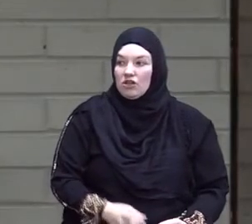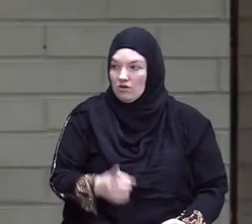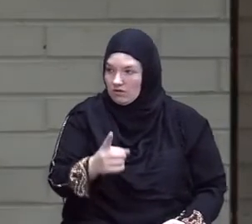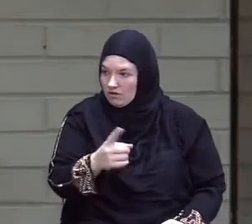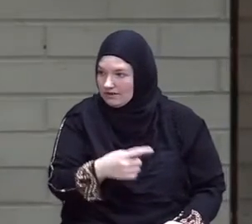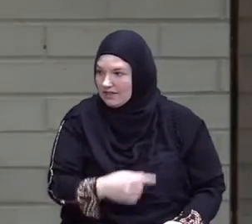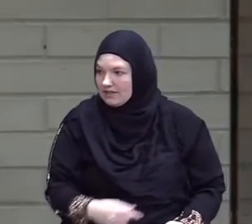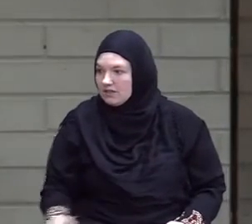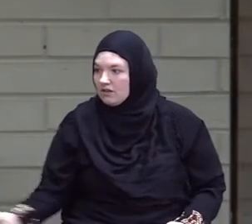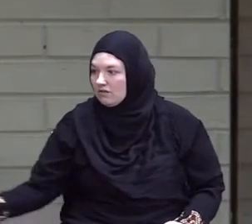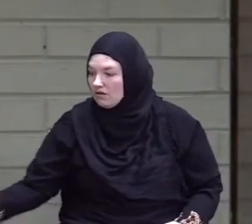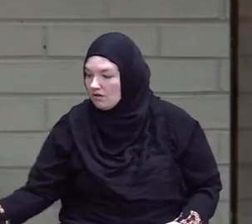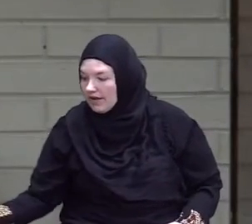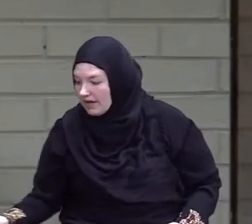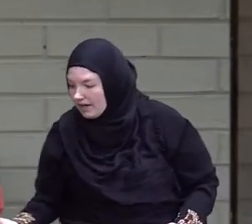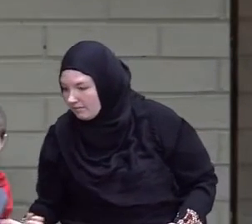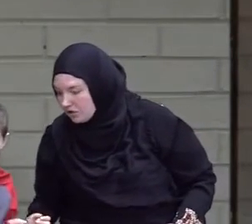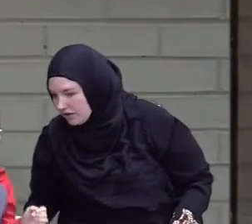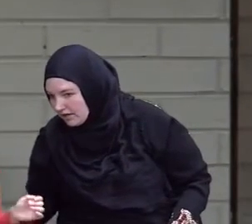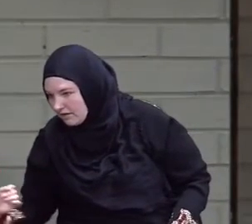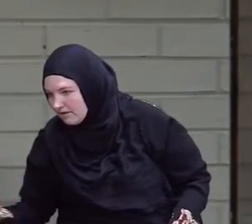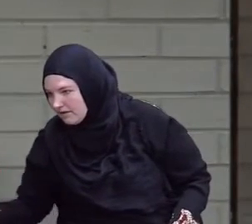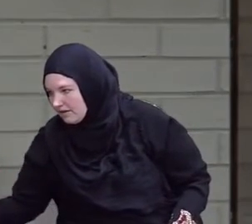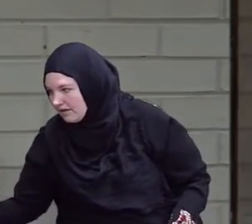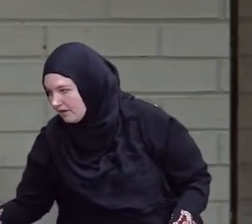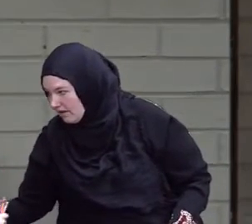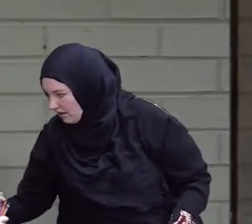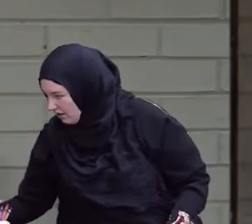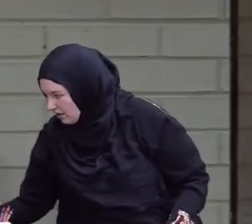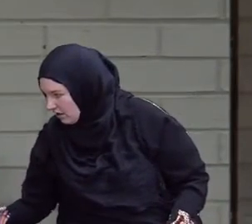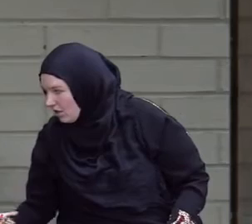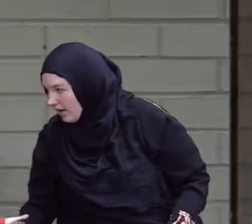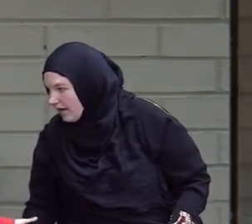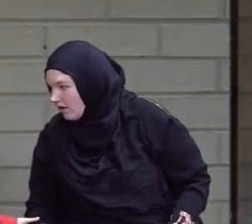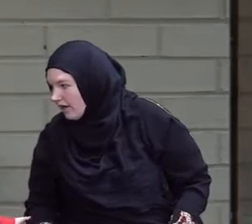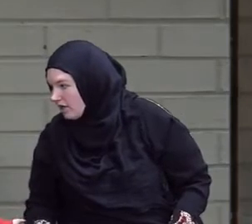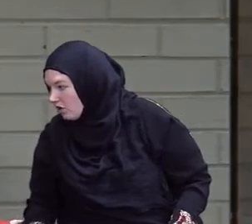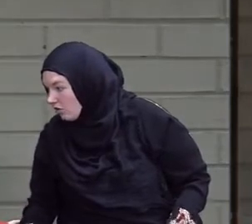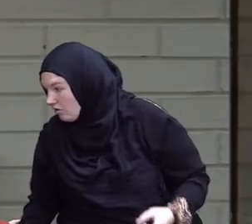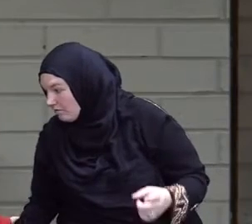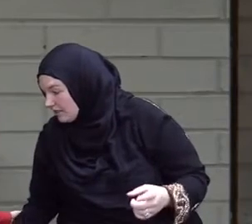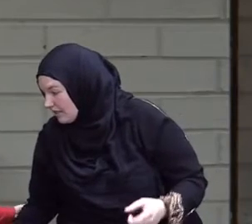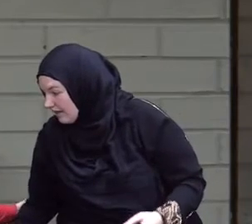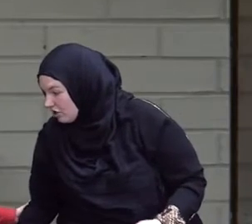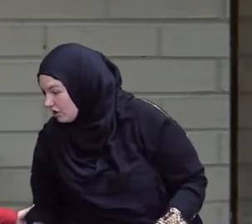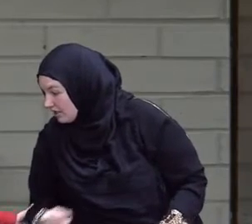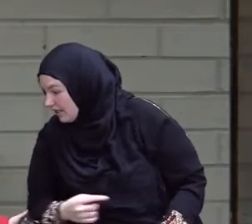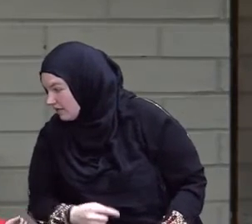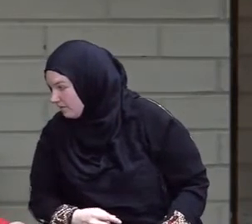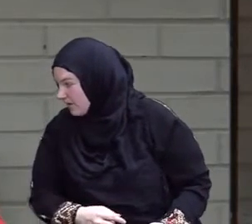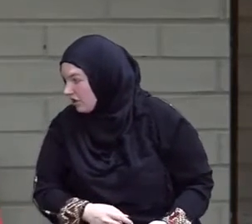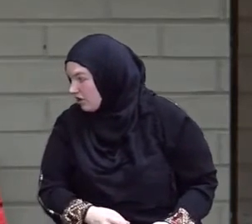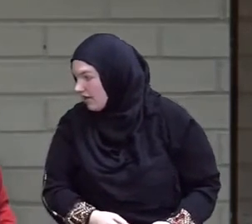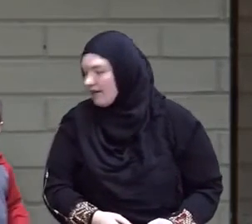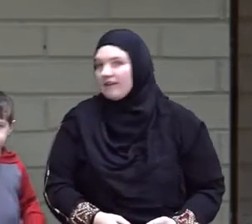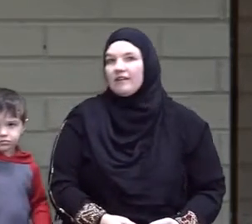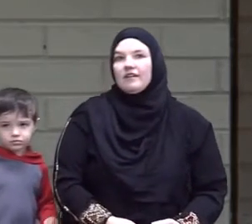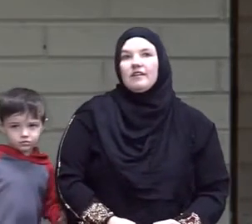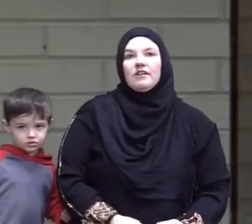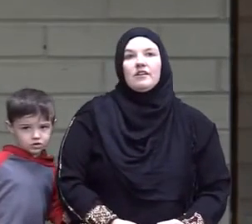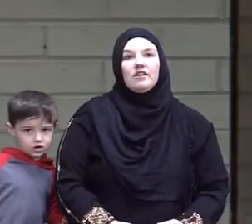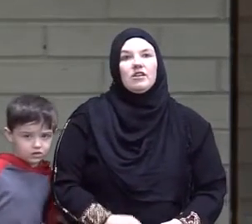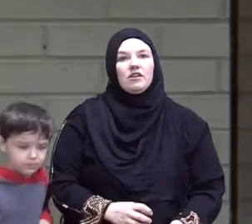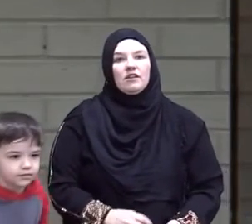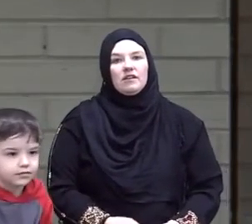Angels. Angels look at you when they praise Allah. Angels look at you when